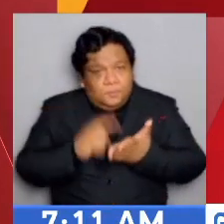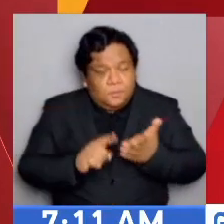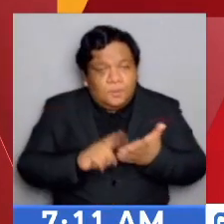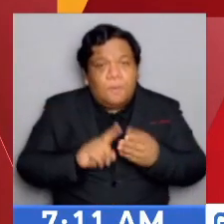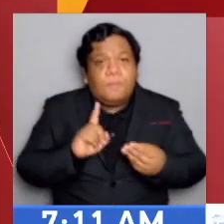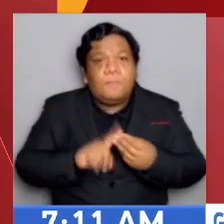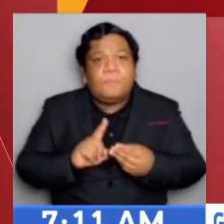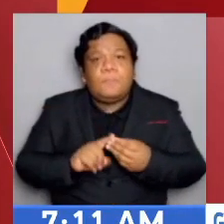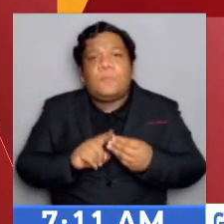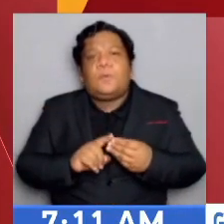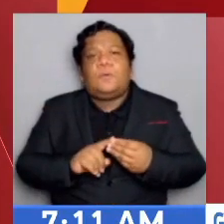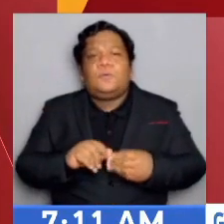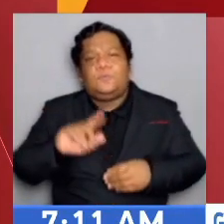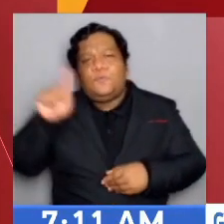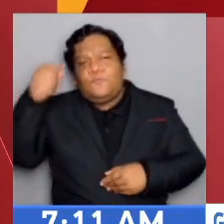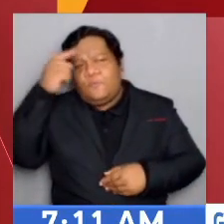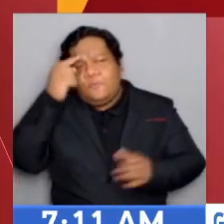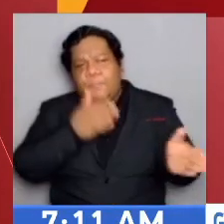pamahalaan.